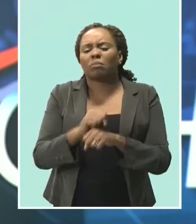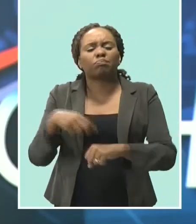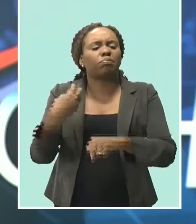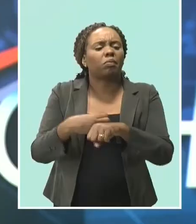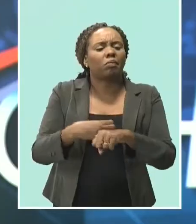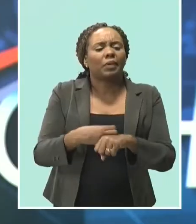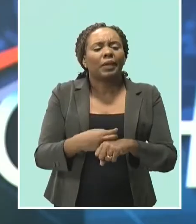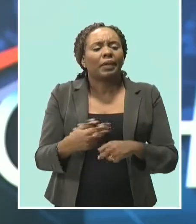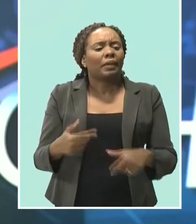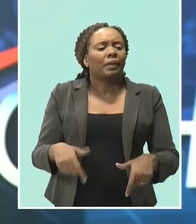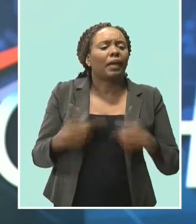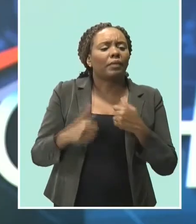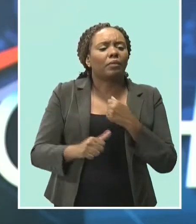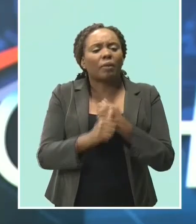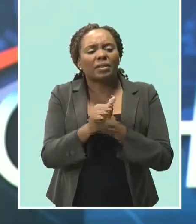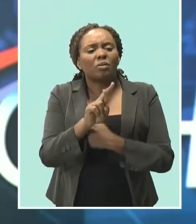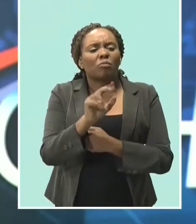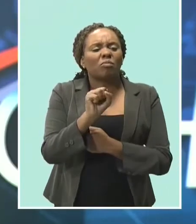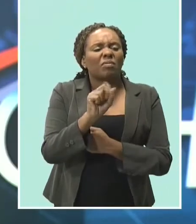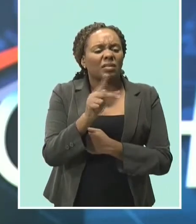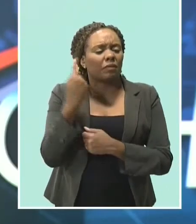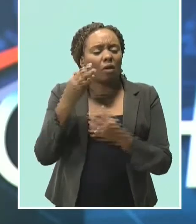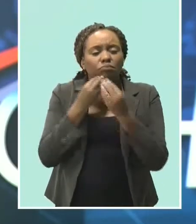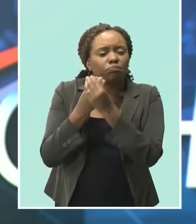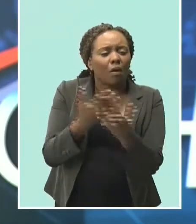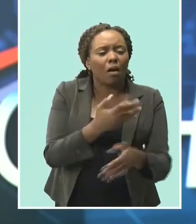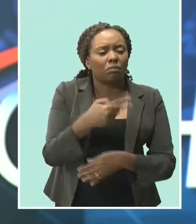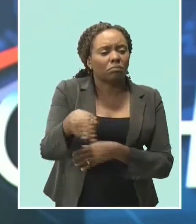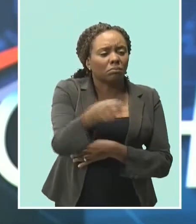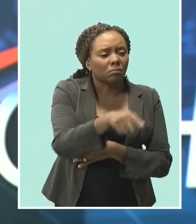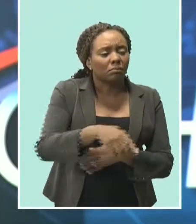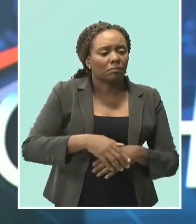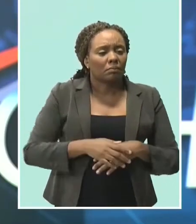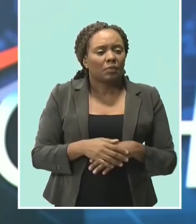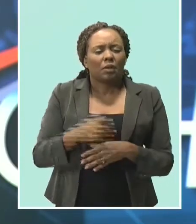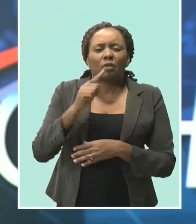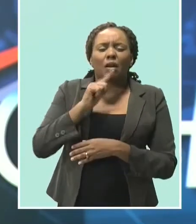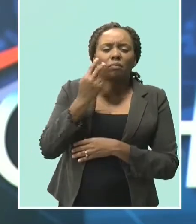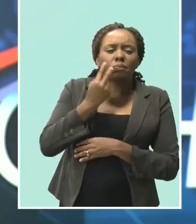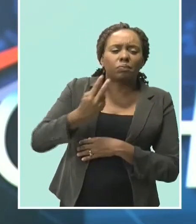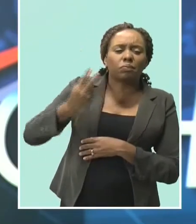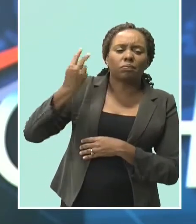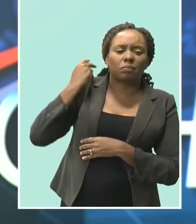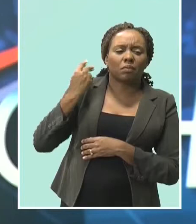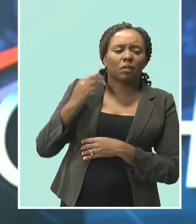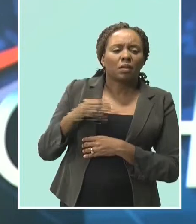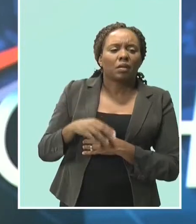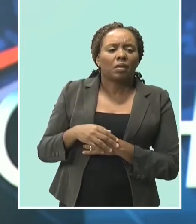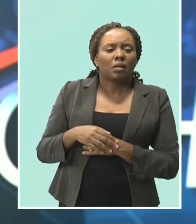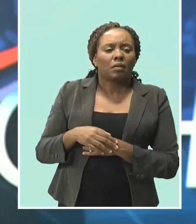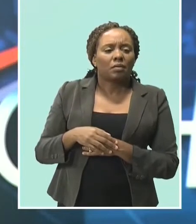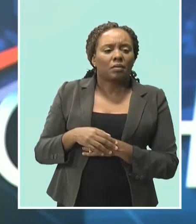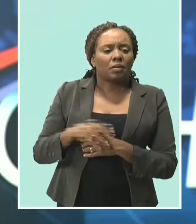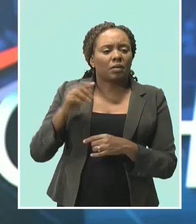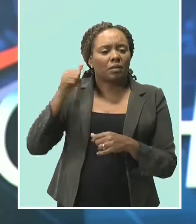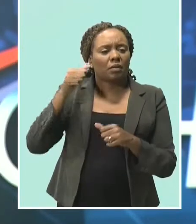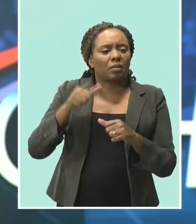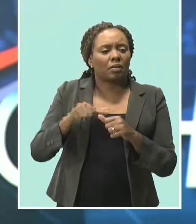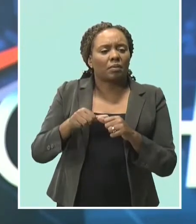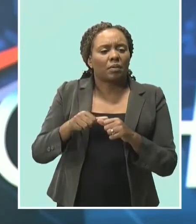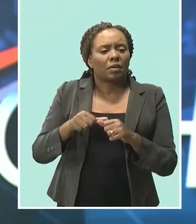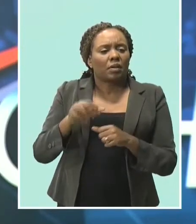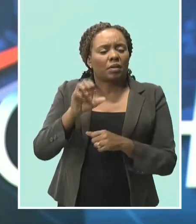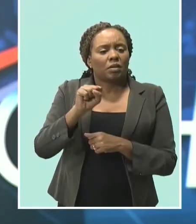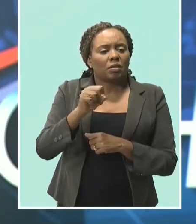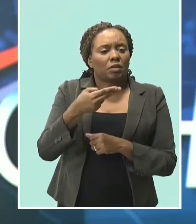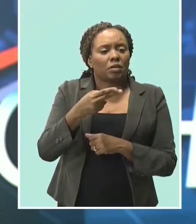sometimes risking life and limb to bring important information. Reflecting on last year's bold daylight murder at Sheraton Mall, where Christophe himself and